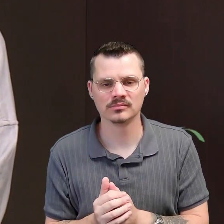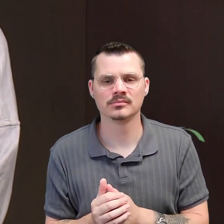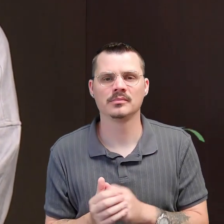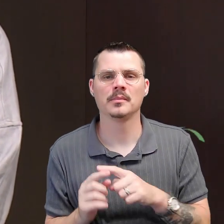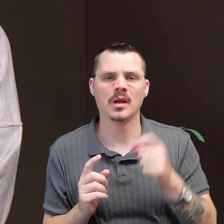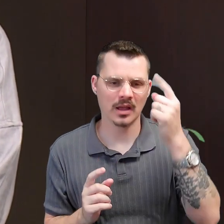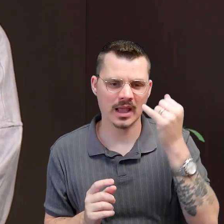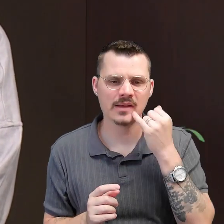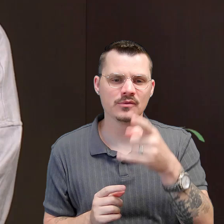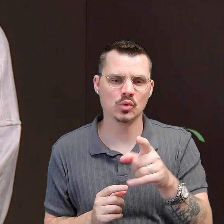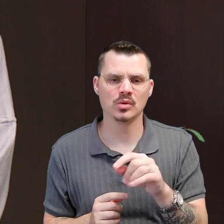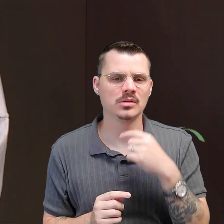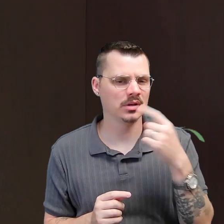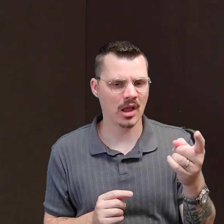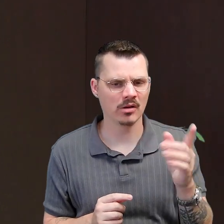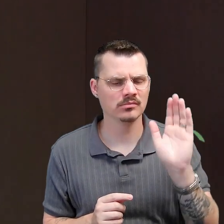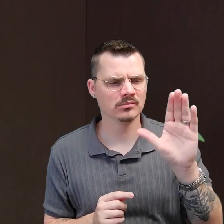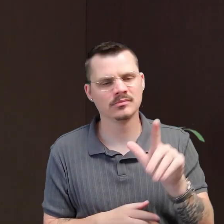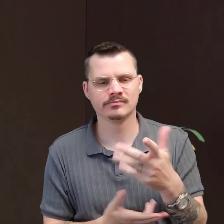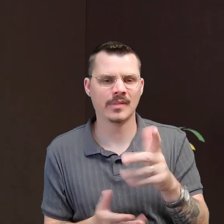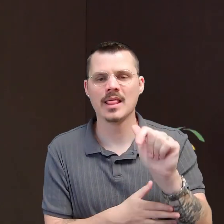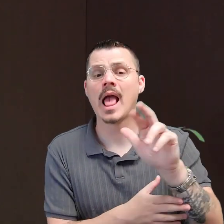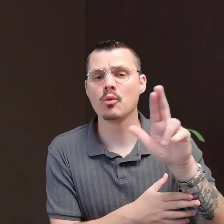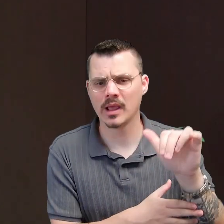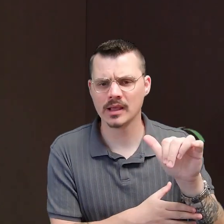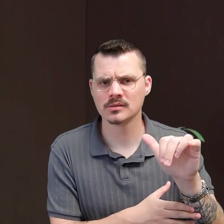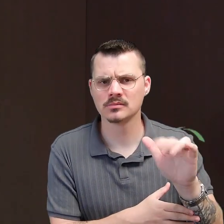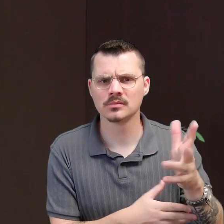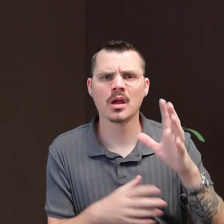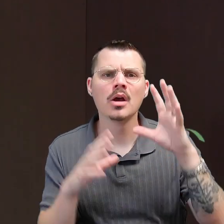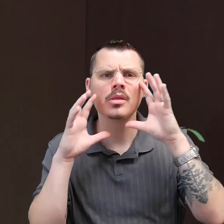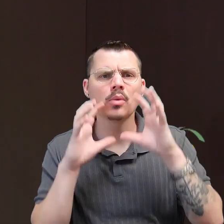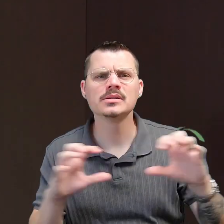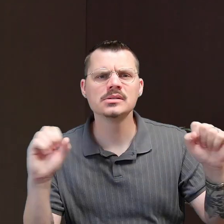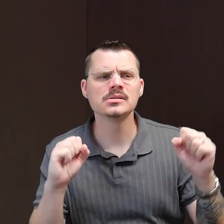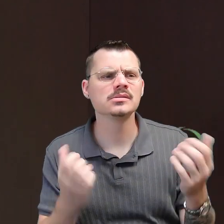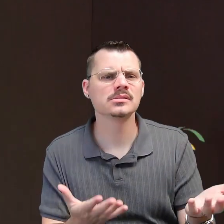However, if you say, hey, Larry, presidents?